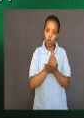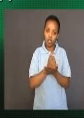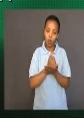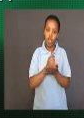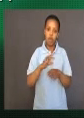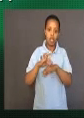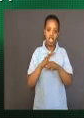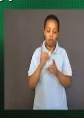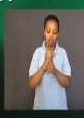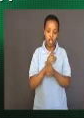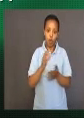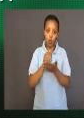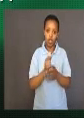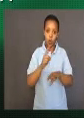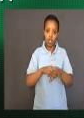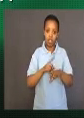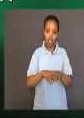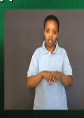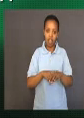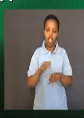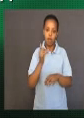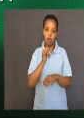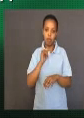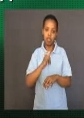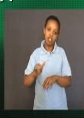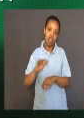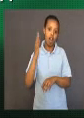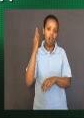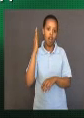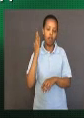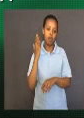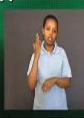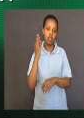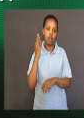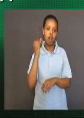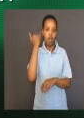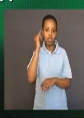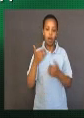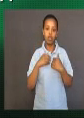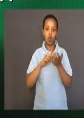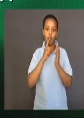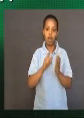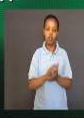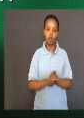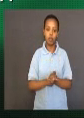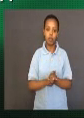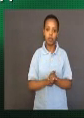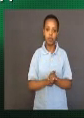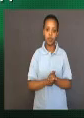the earth, but talks about the 6 days as a symbol for the period of